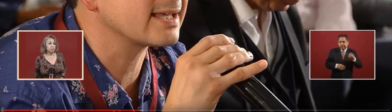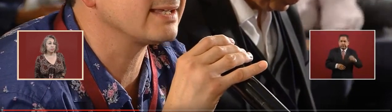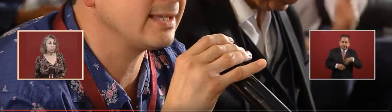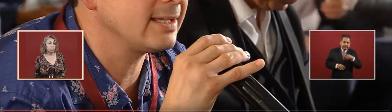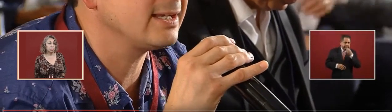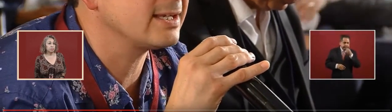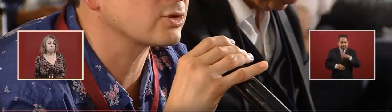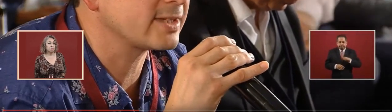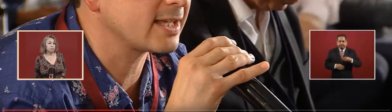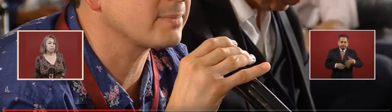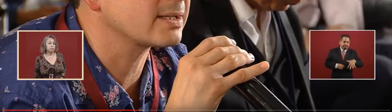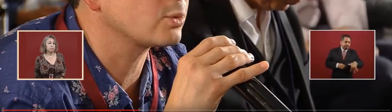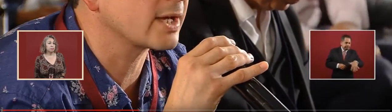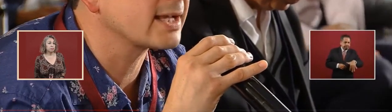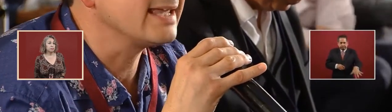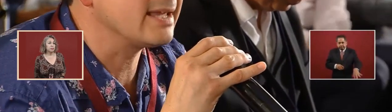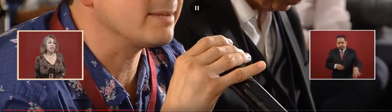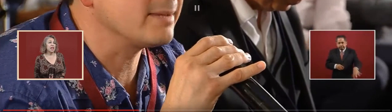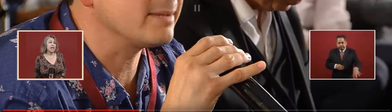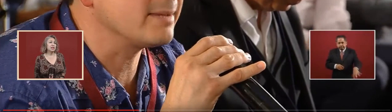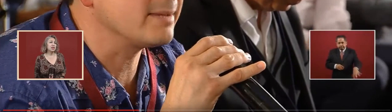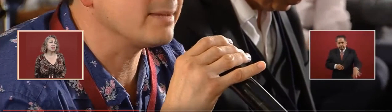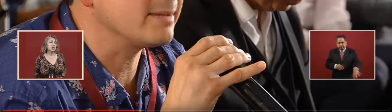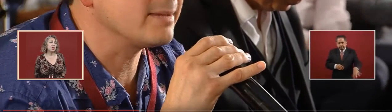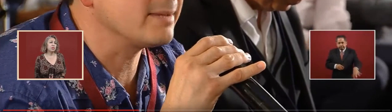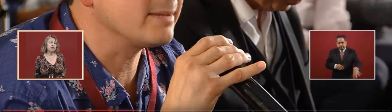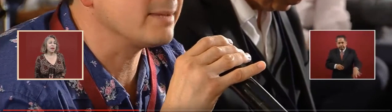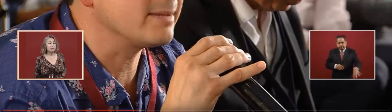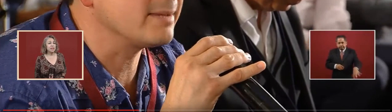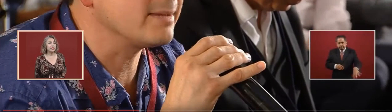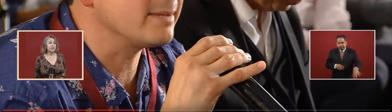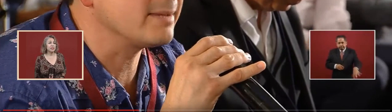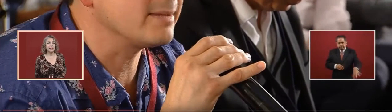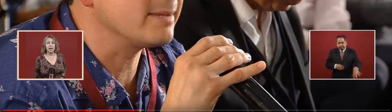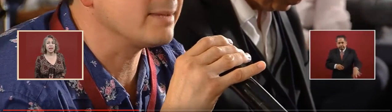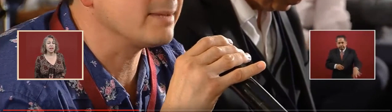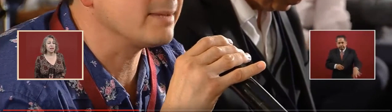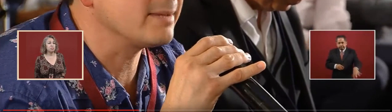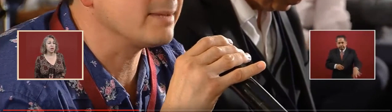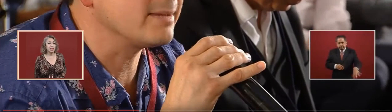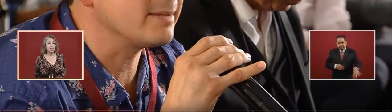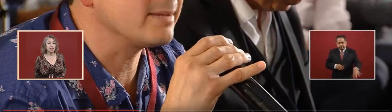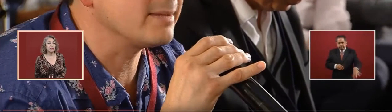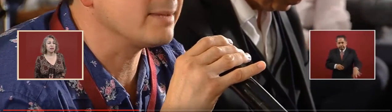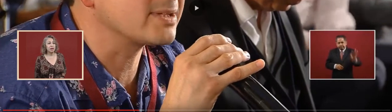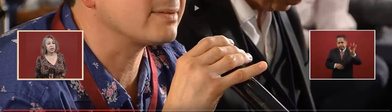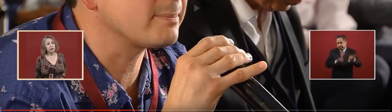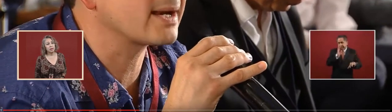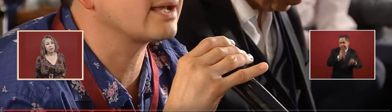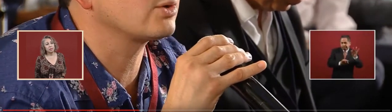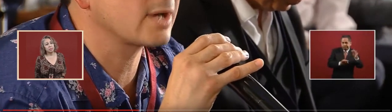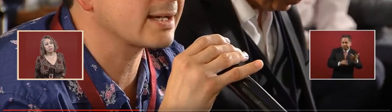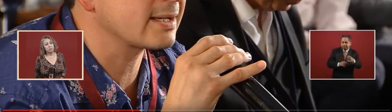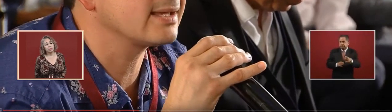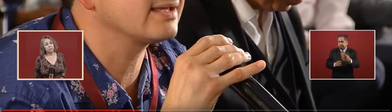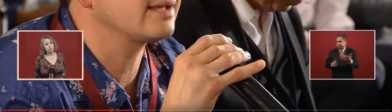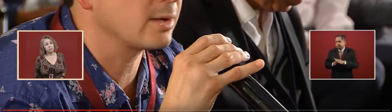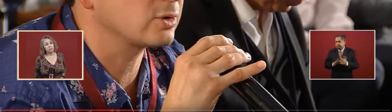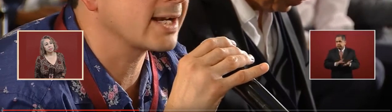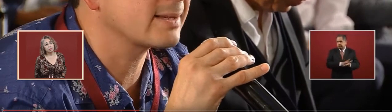familias y la sociedad en particular. And, you know, to help the families and society in particular. Precisamente para